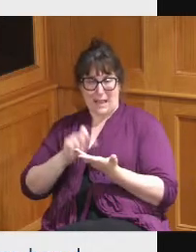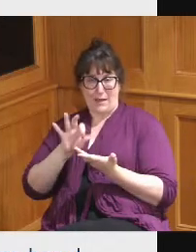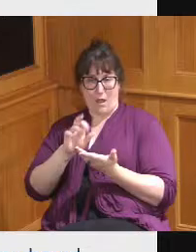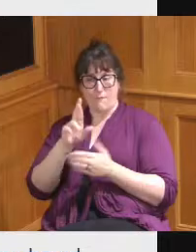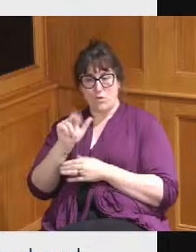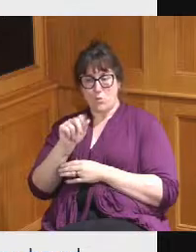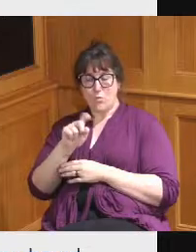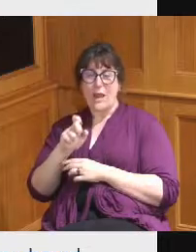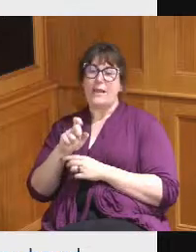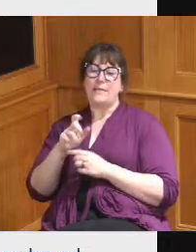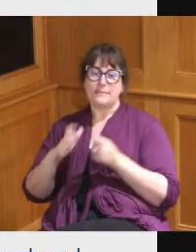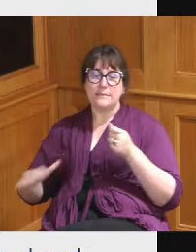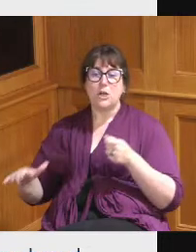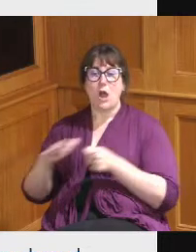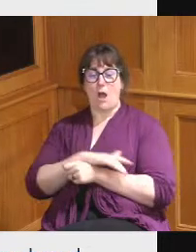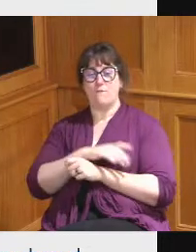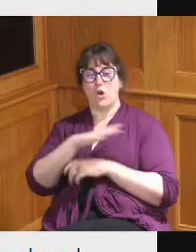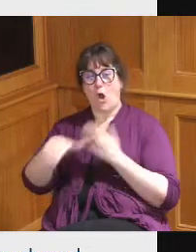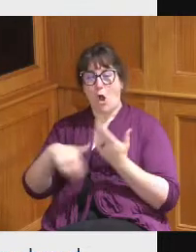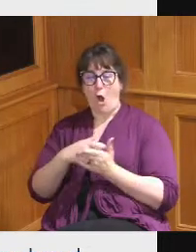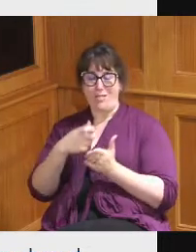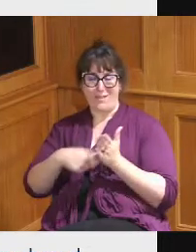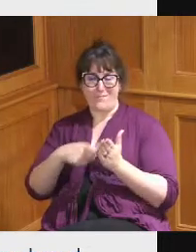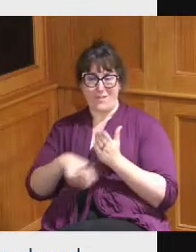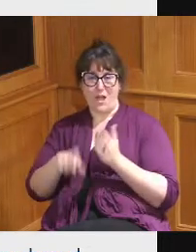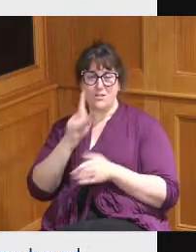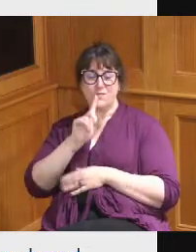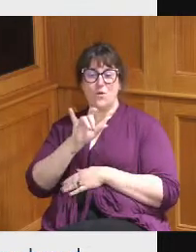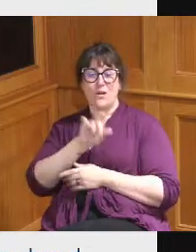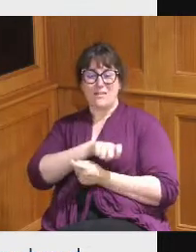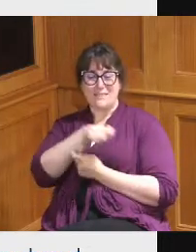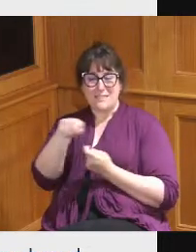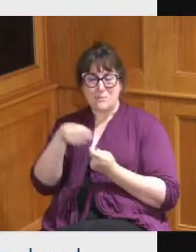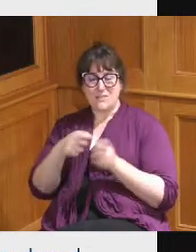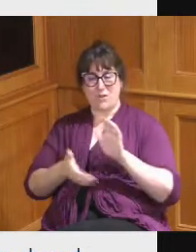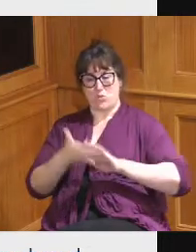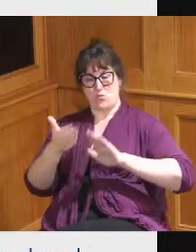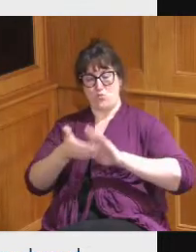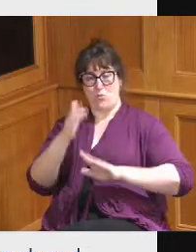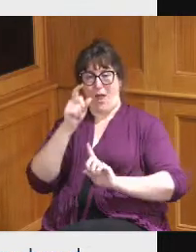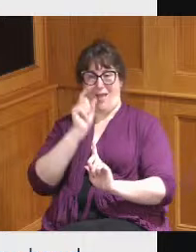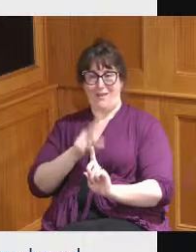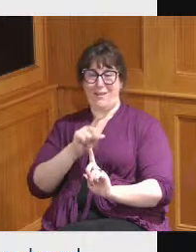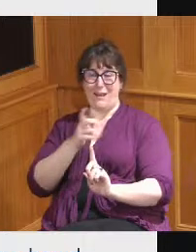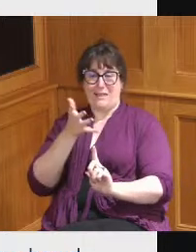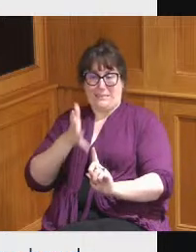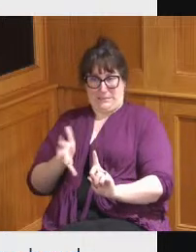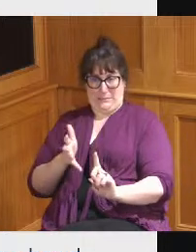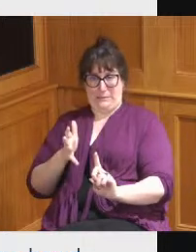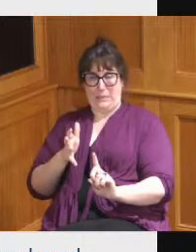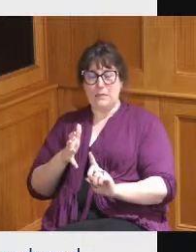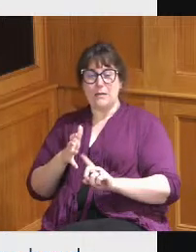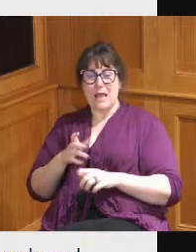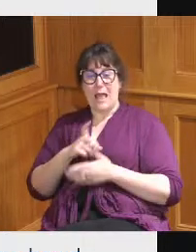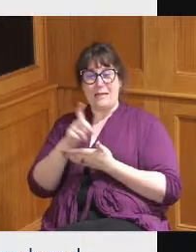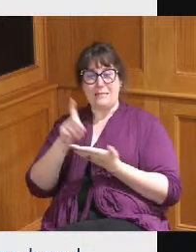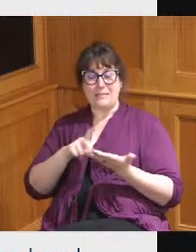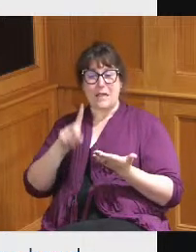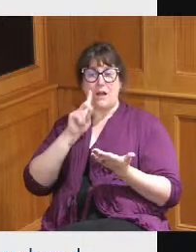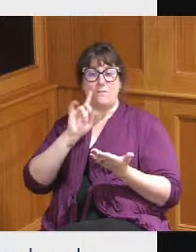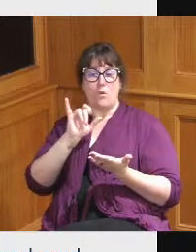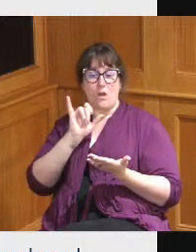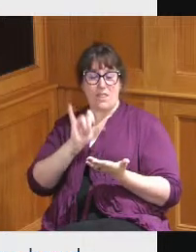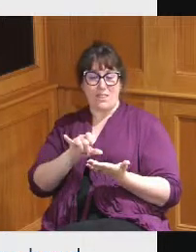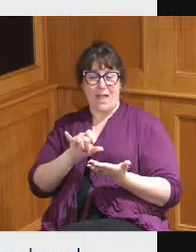cover all of the costs that we need to cover to run the district. And it is designed to do so based on